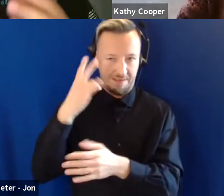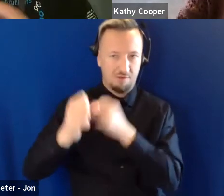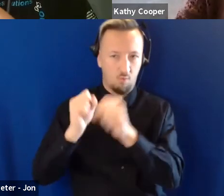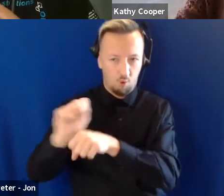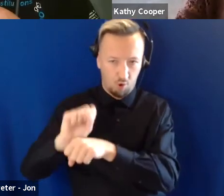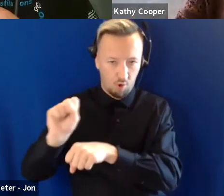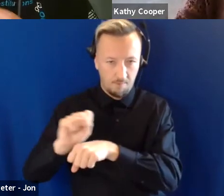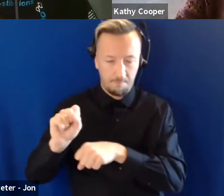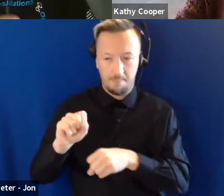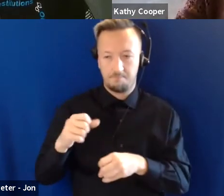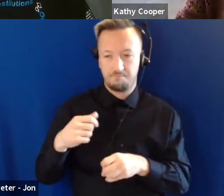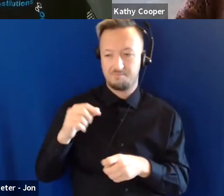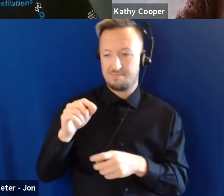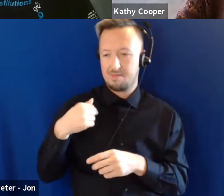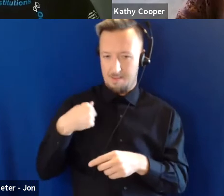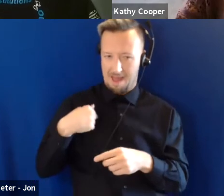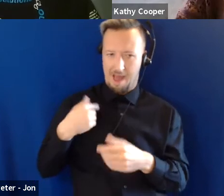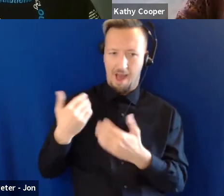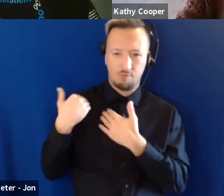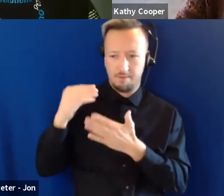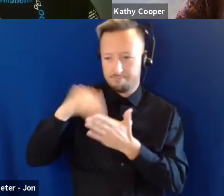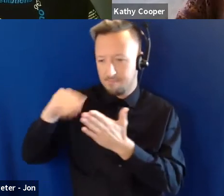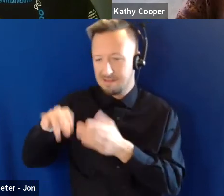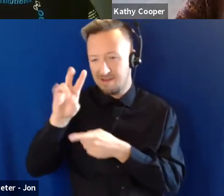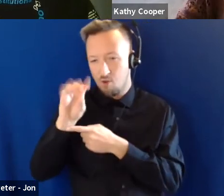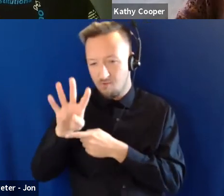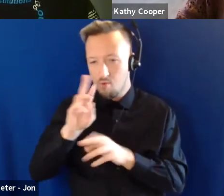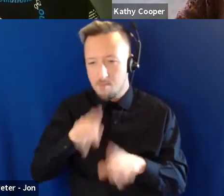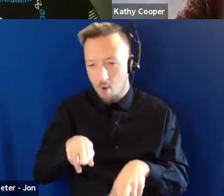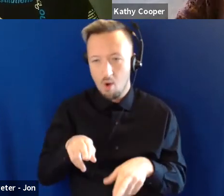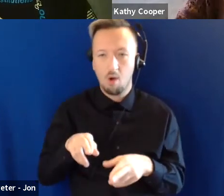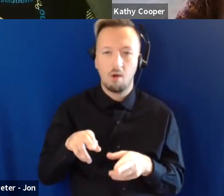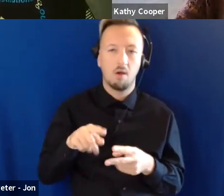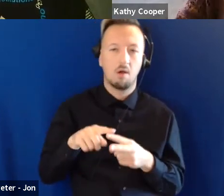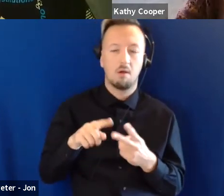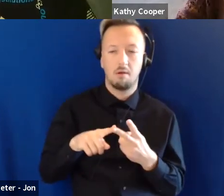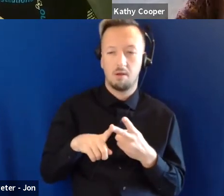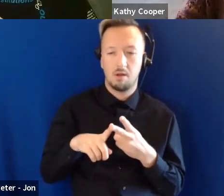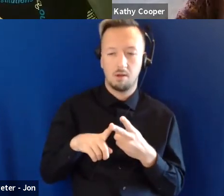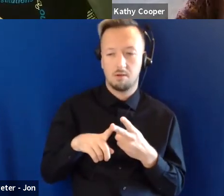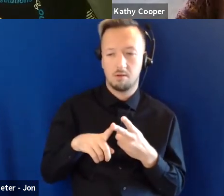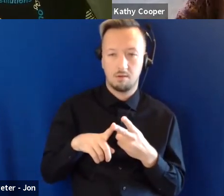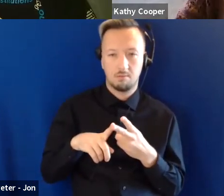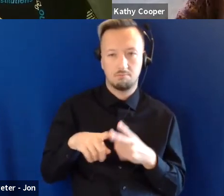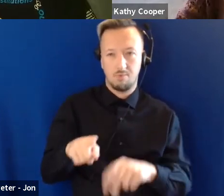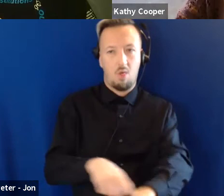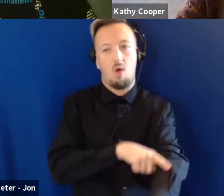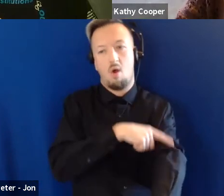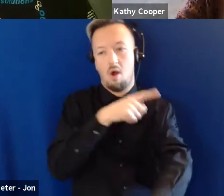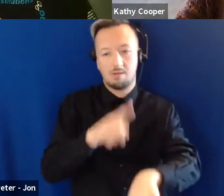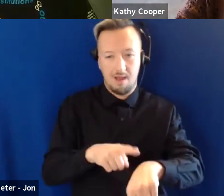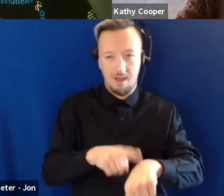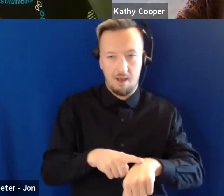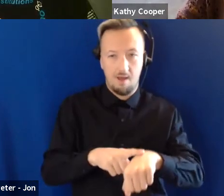was completing our 704 report. And so for a long time, it was like,